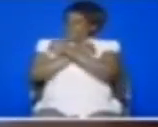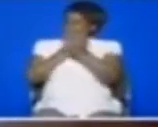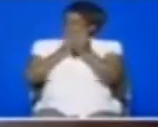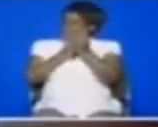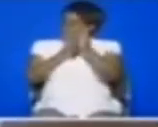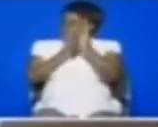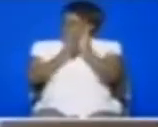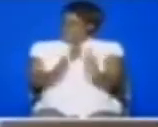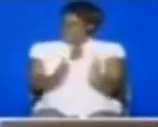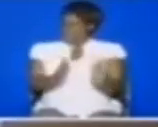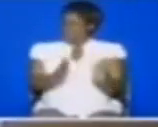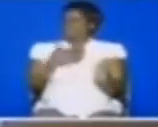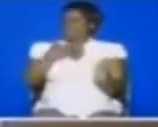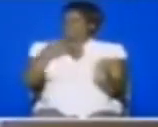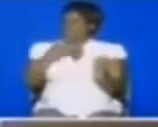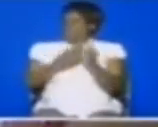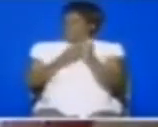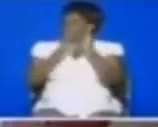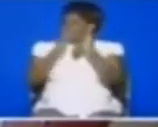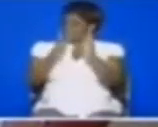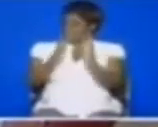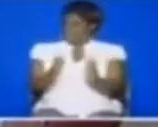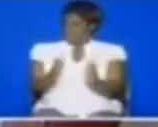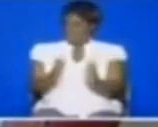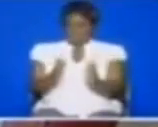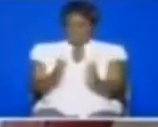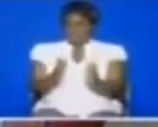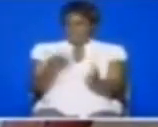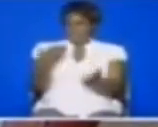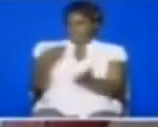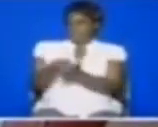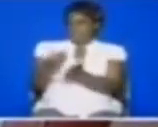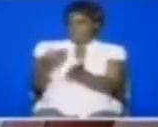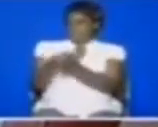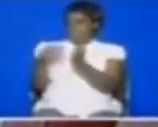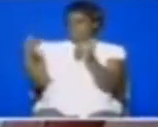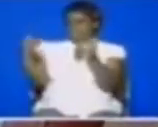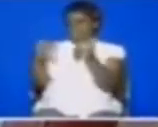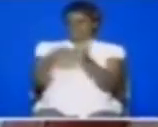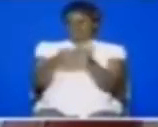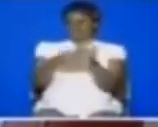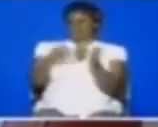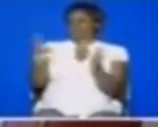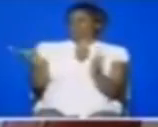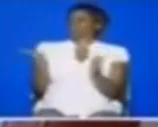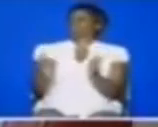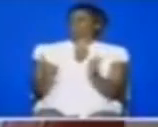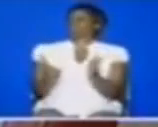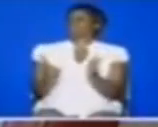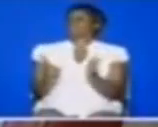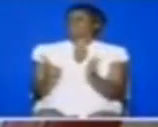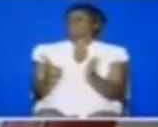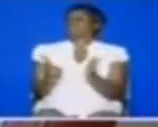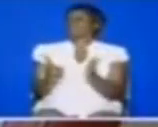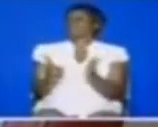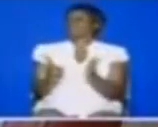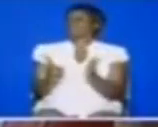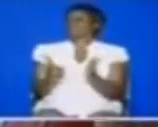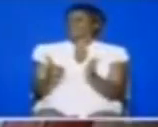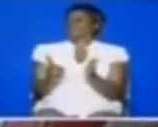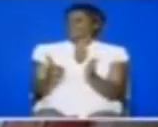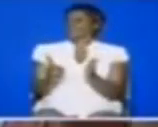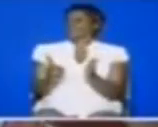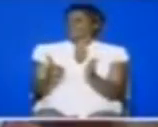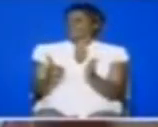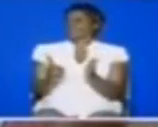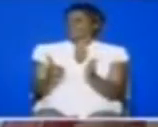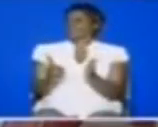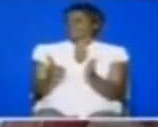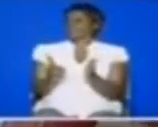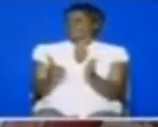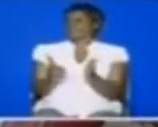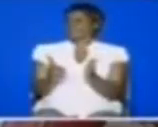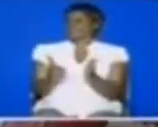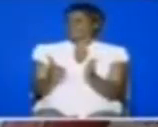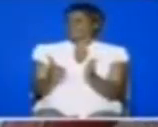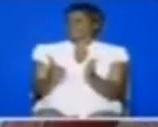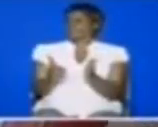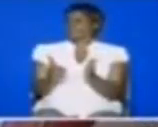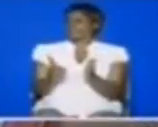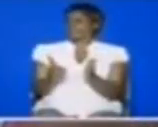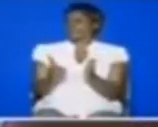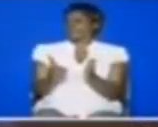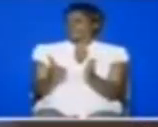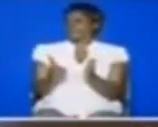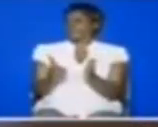leader and you want your leader in, don't let money by people who've actually had an advantage make her or him mm-hmm. not get